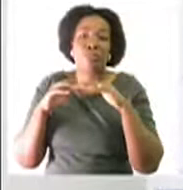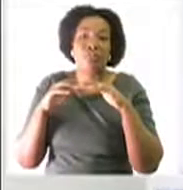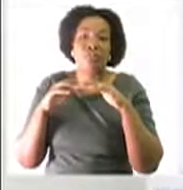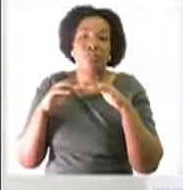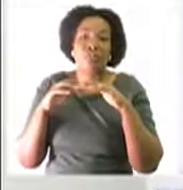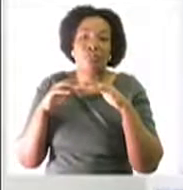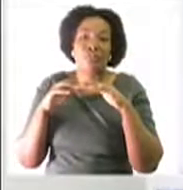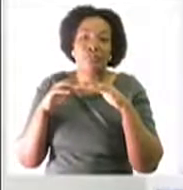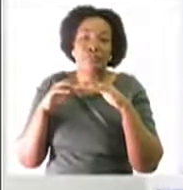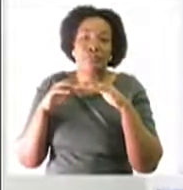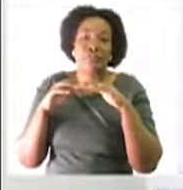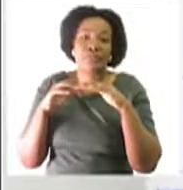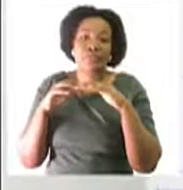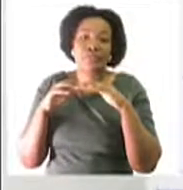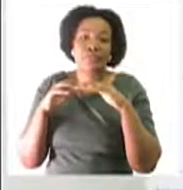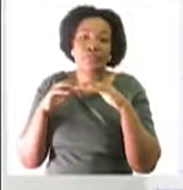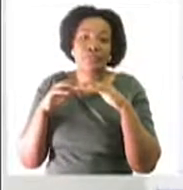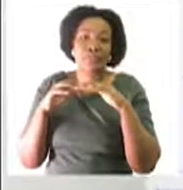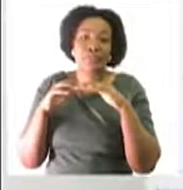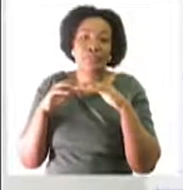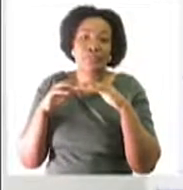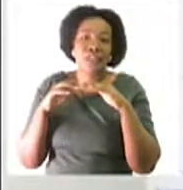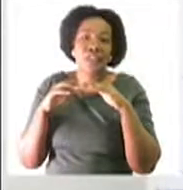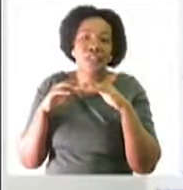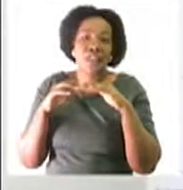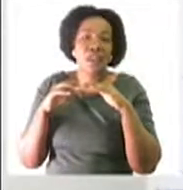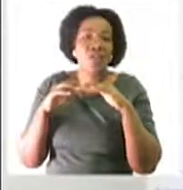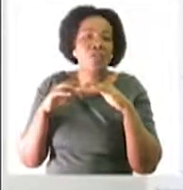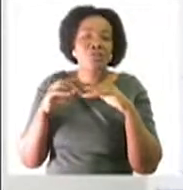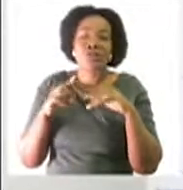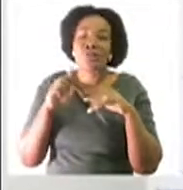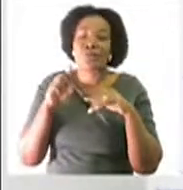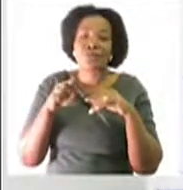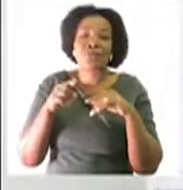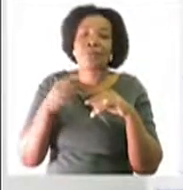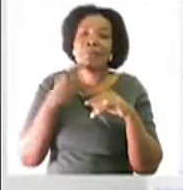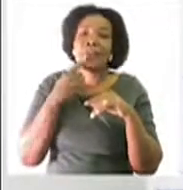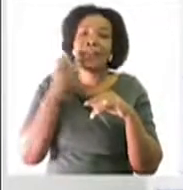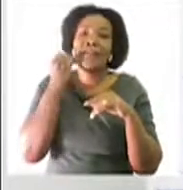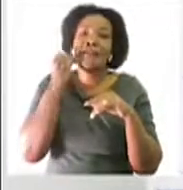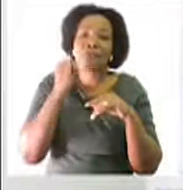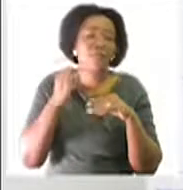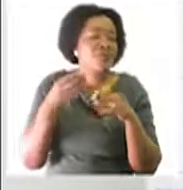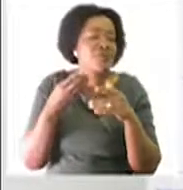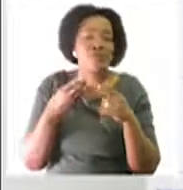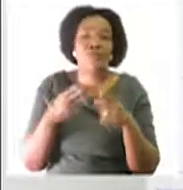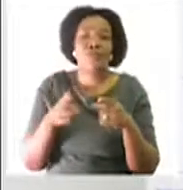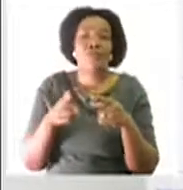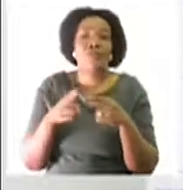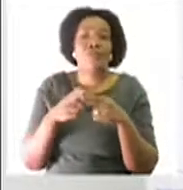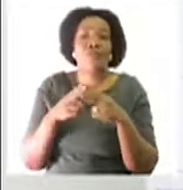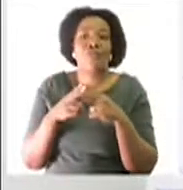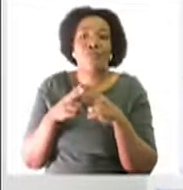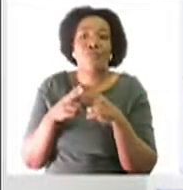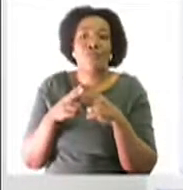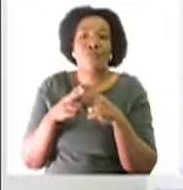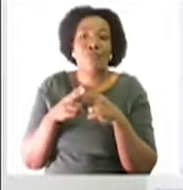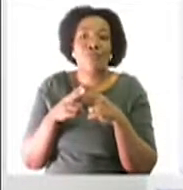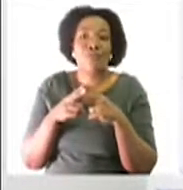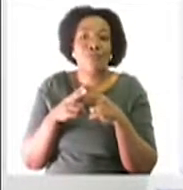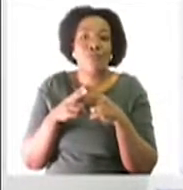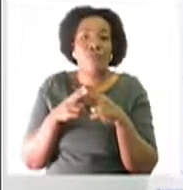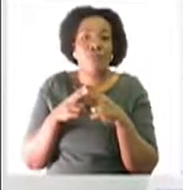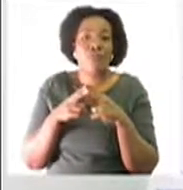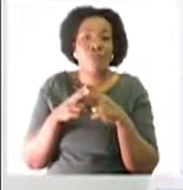In the rain. So that is the order from your mommy. Because something bad might happen to you. You might catch a cold or